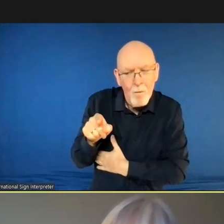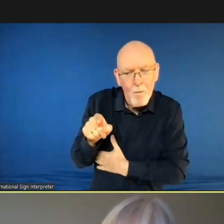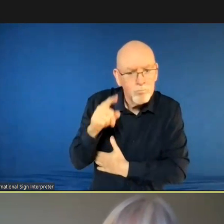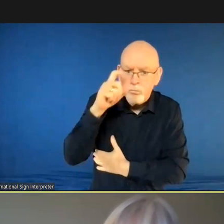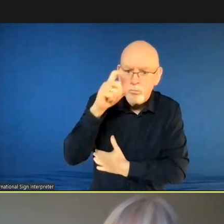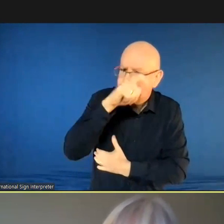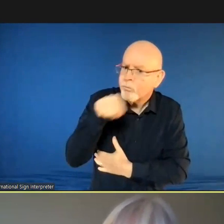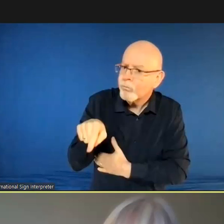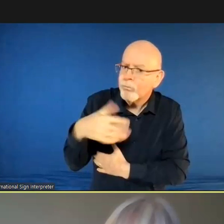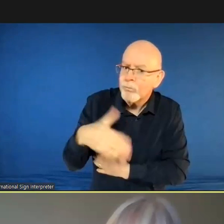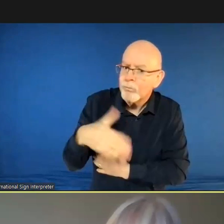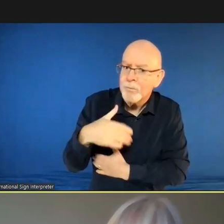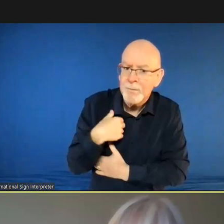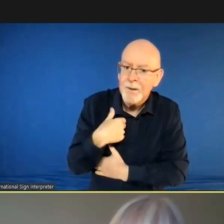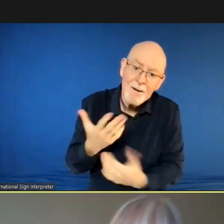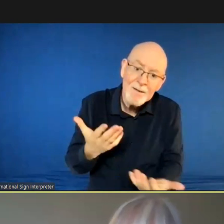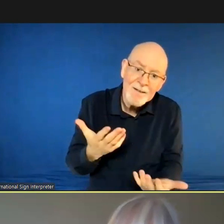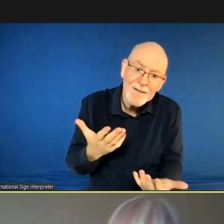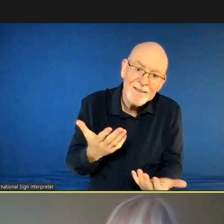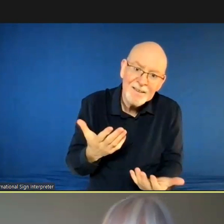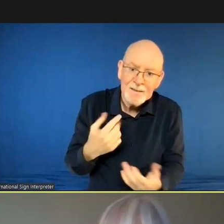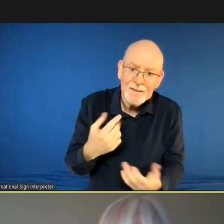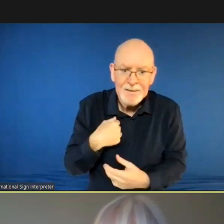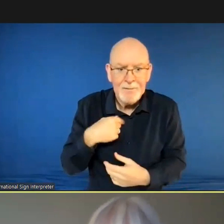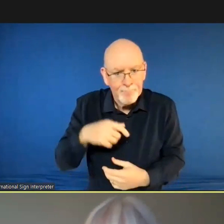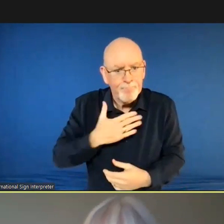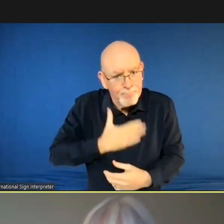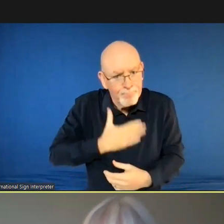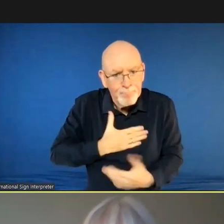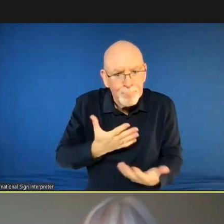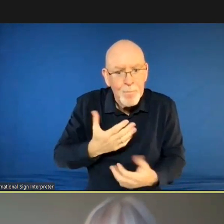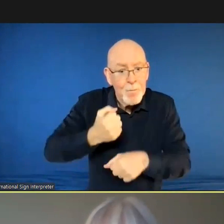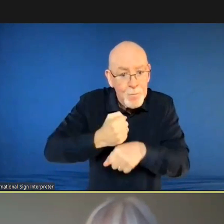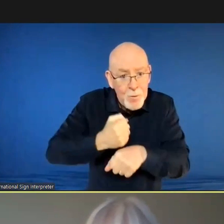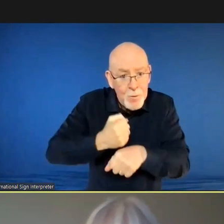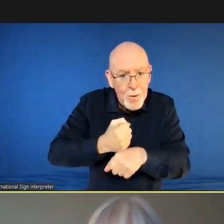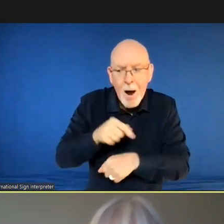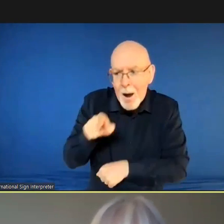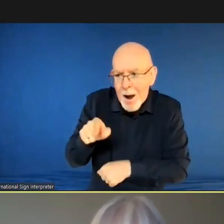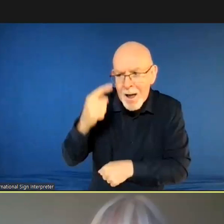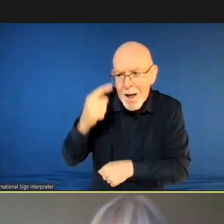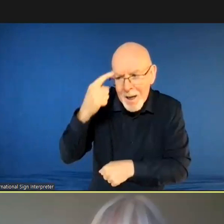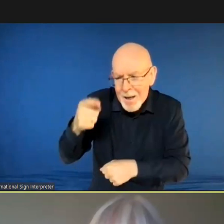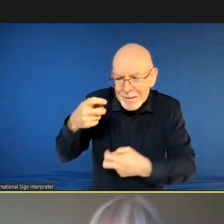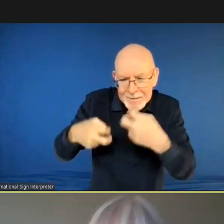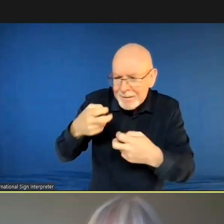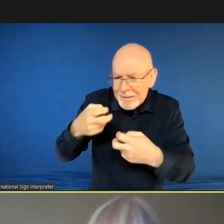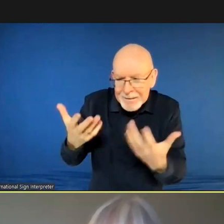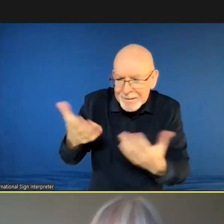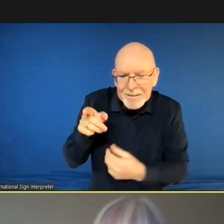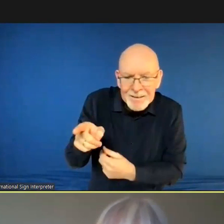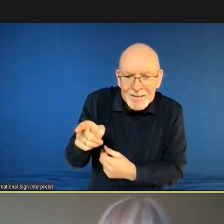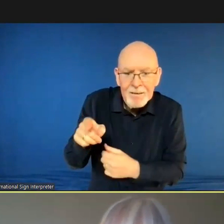is recognise these challenges and work with potential employers to help them look at ways in which they can make